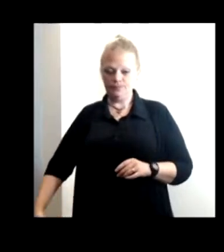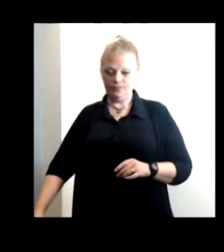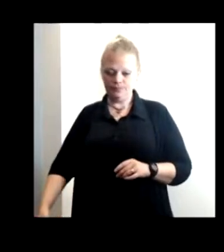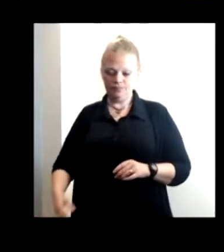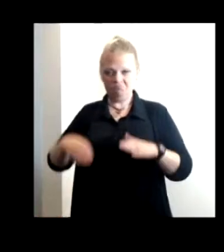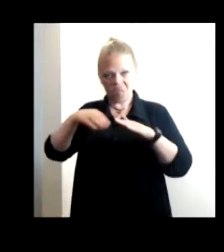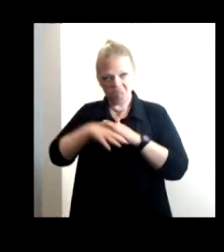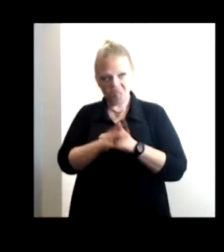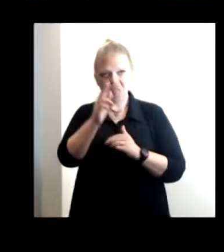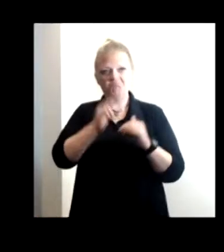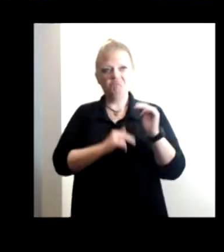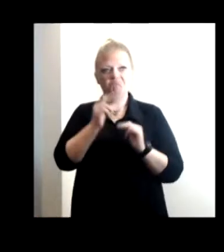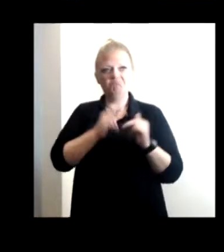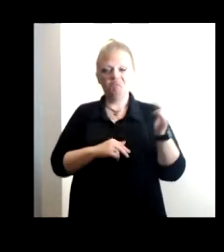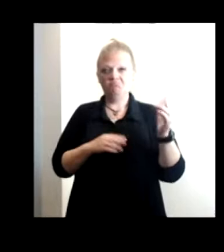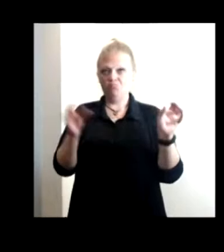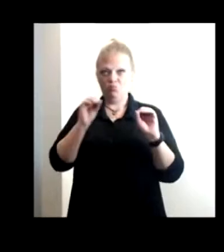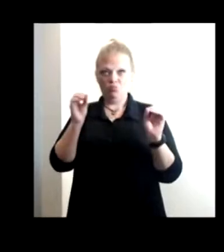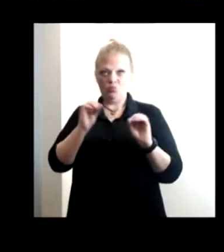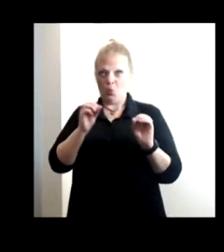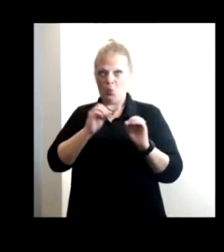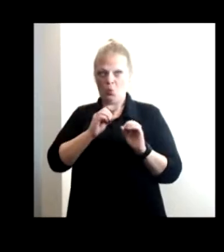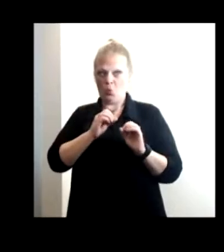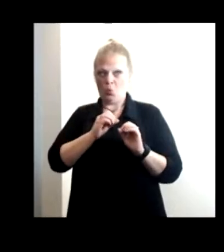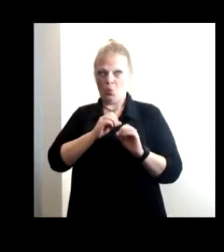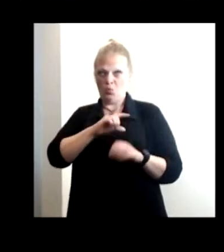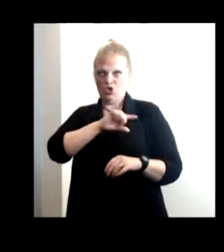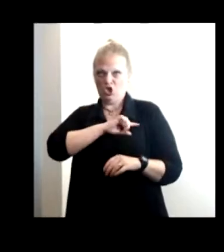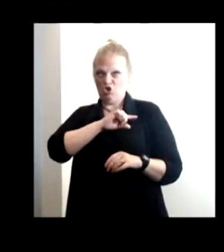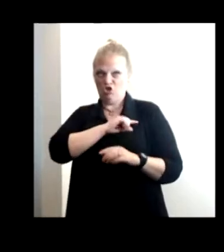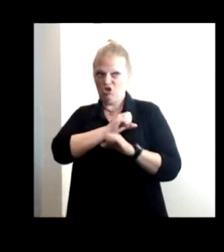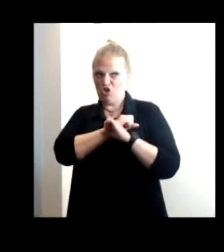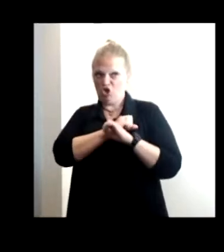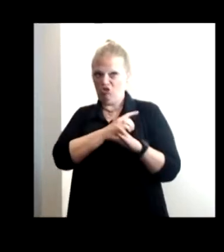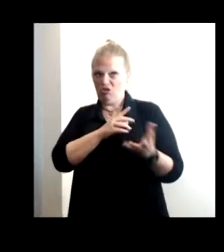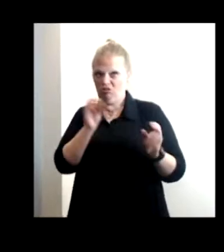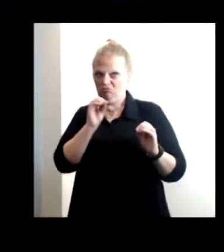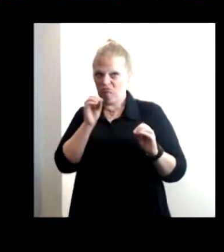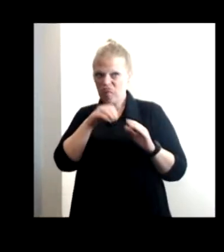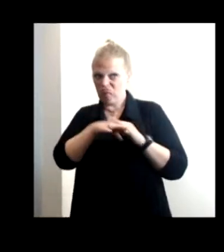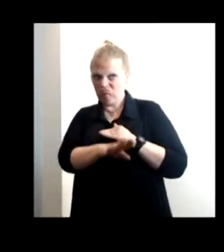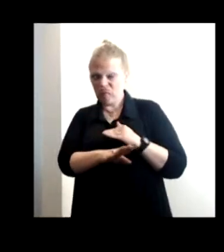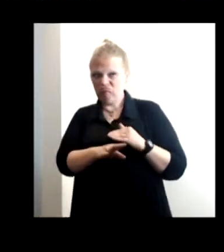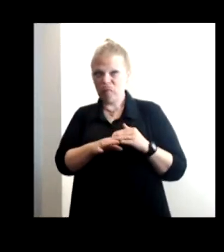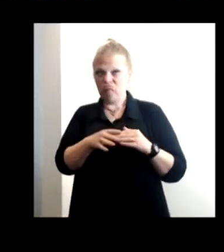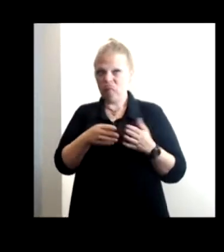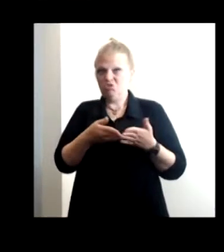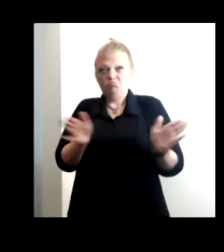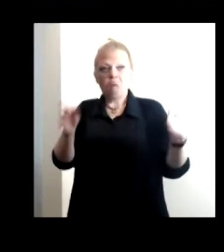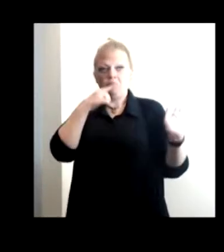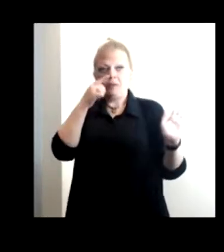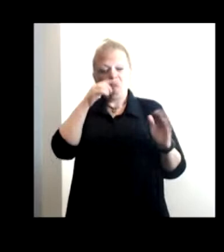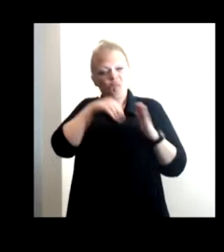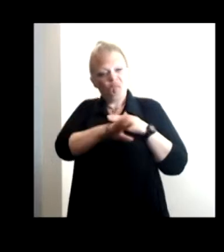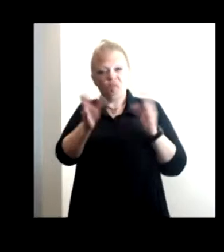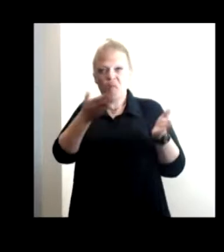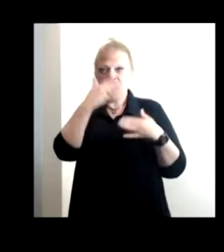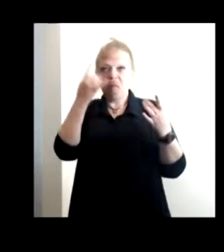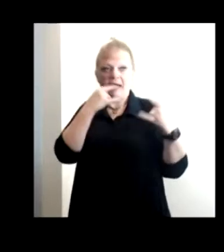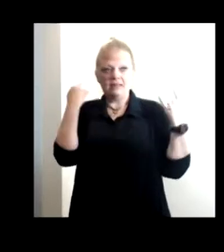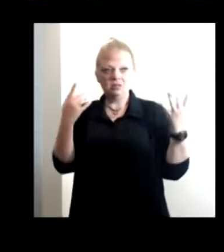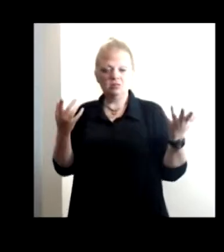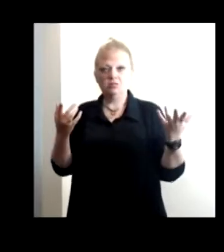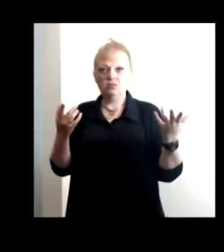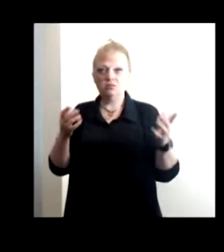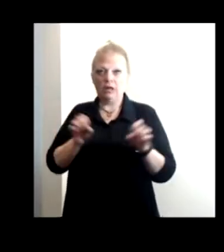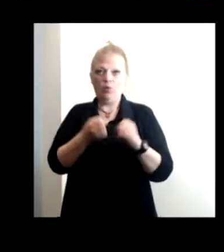building. They did not go through security. They were members of the public. They were unmasked, and they were